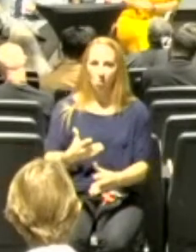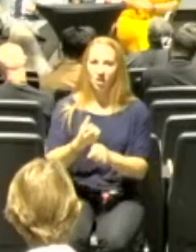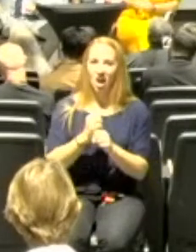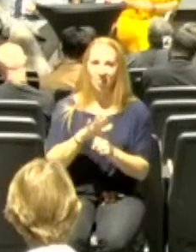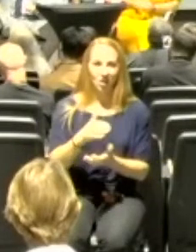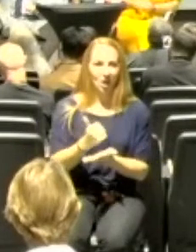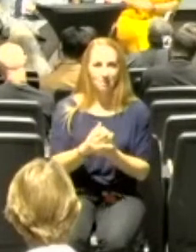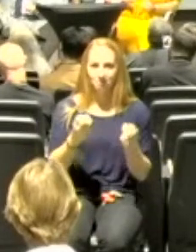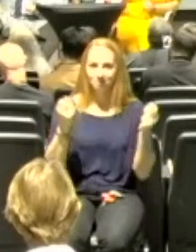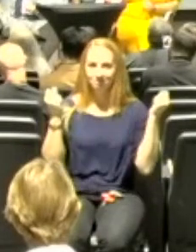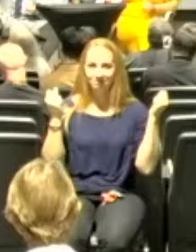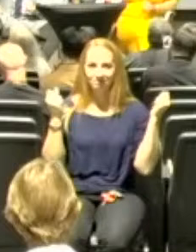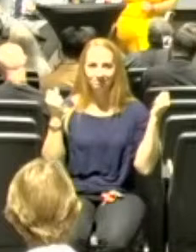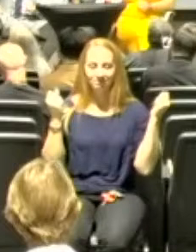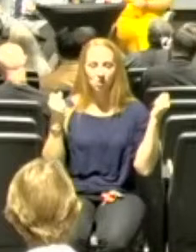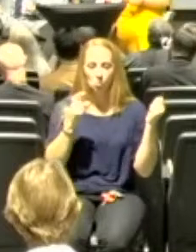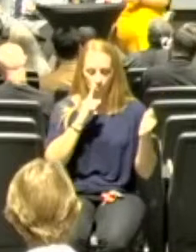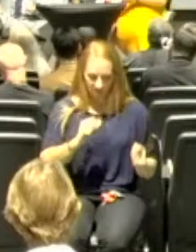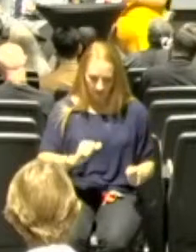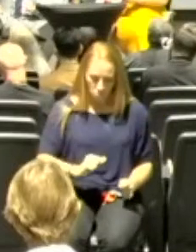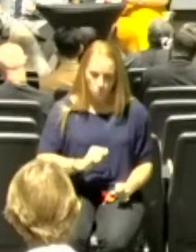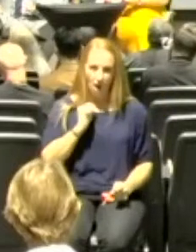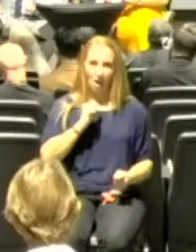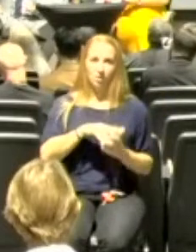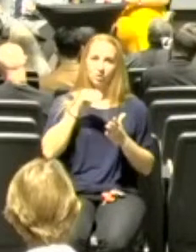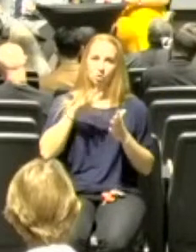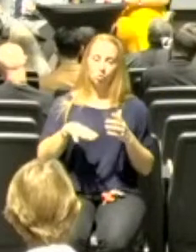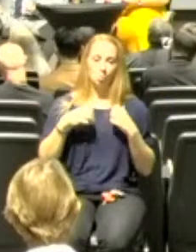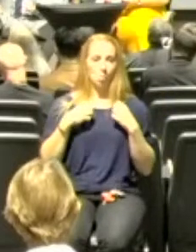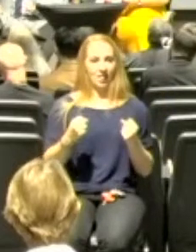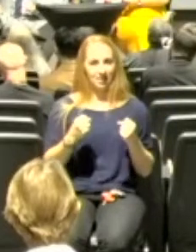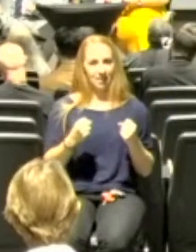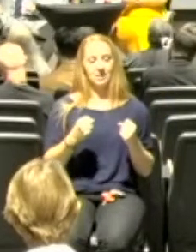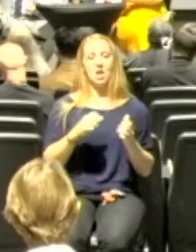needed. So really proud of what we're doing in the Division of Student Affairs.